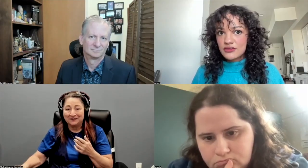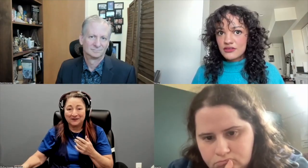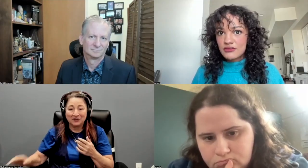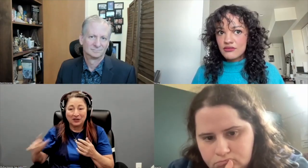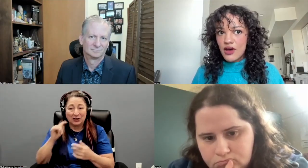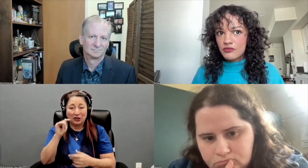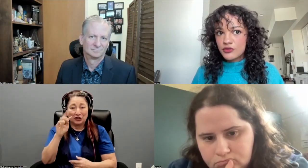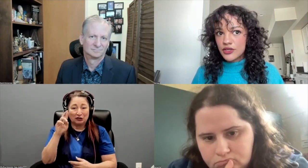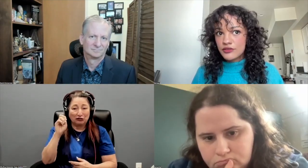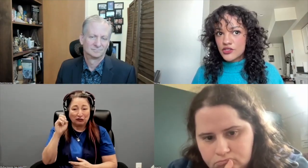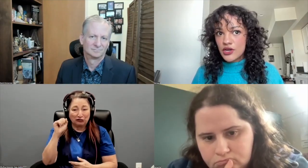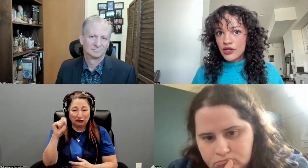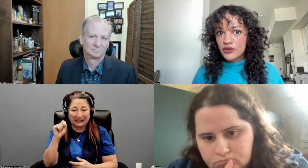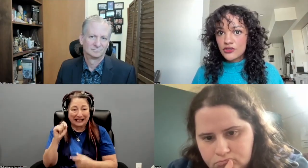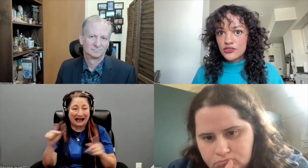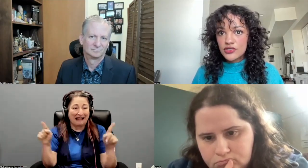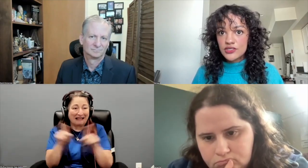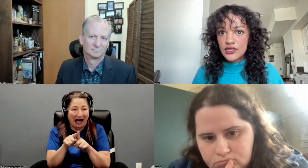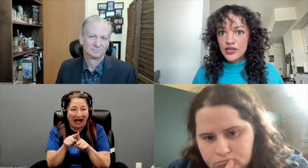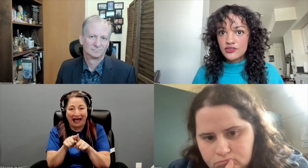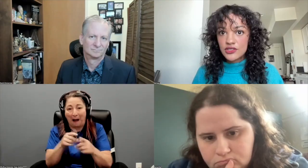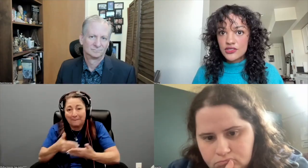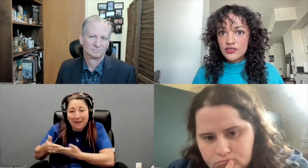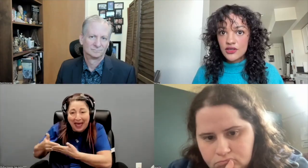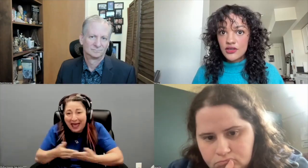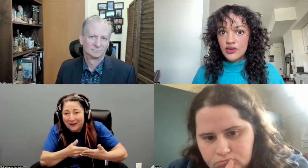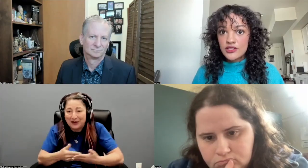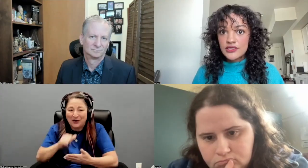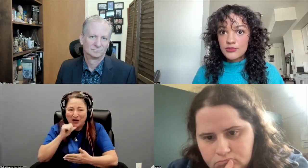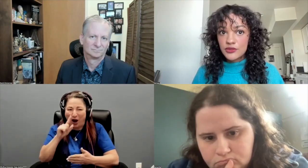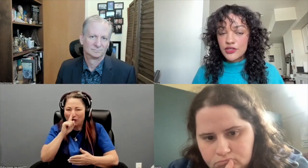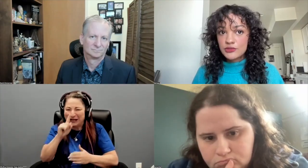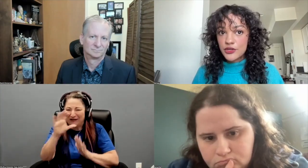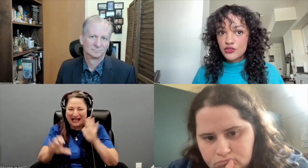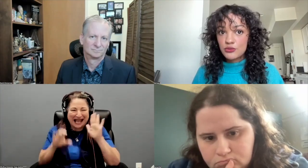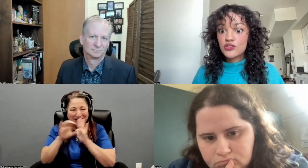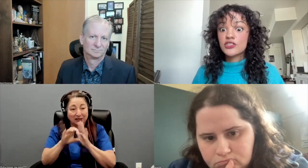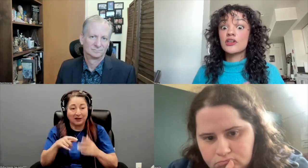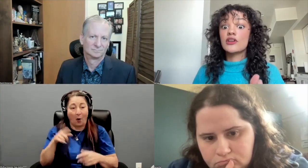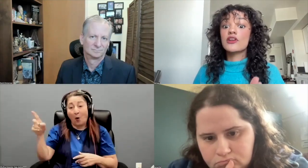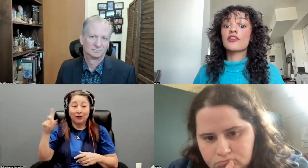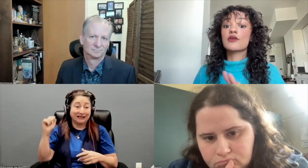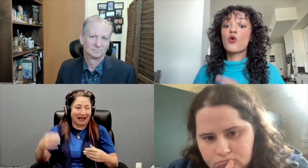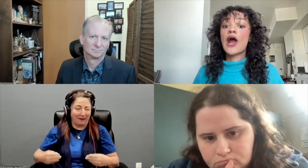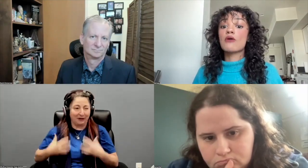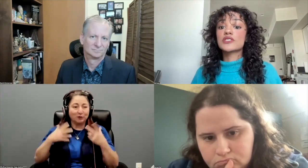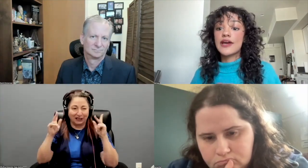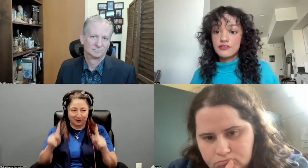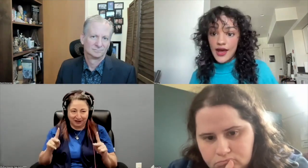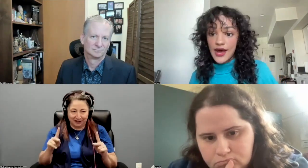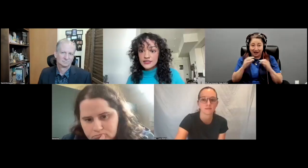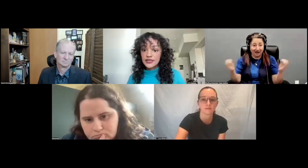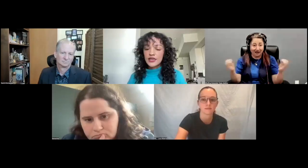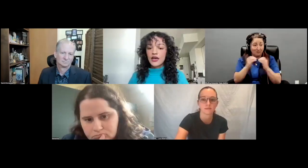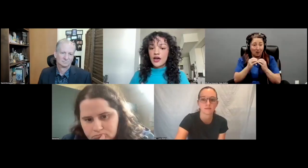just not fully fleshed out characters and seen as just a disabled inspirational person and nothing more outside